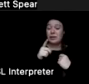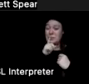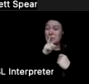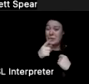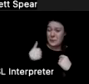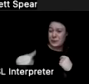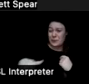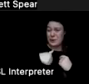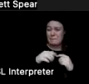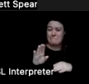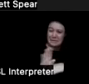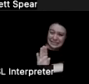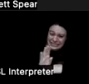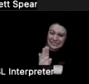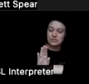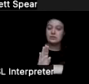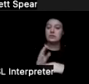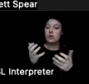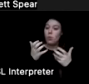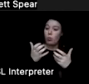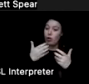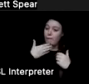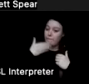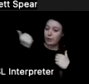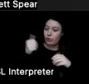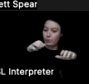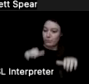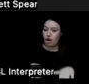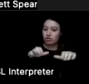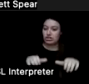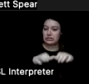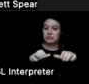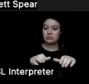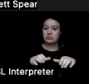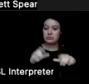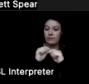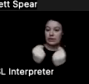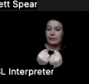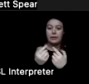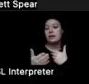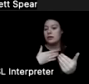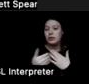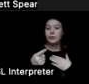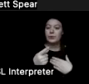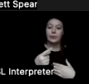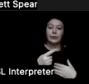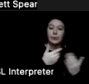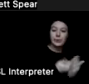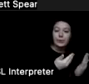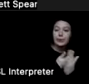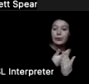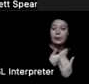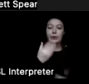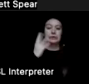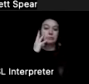can we, better build the productivity of the team, regardless of what level you're at. And so one of the things